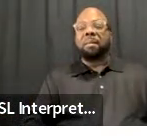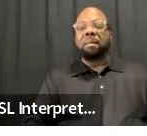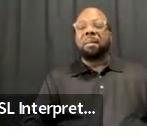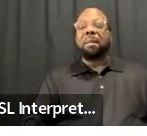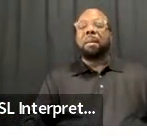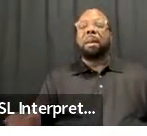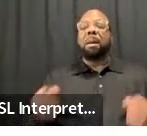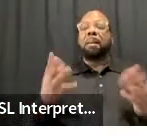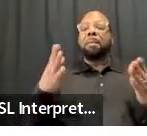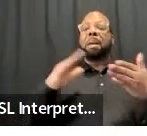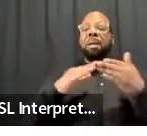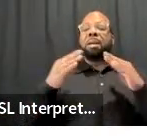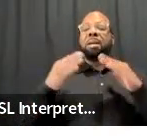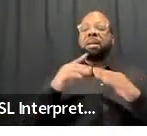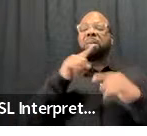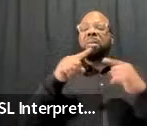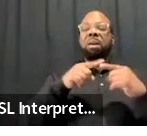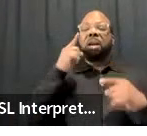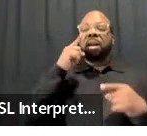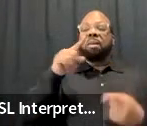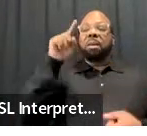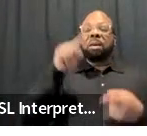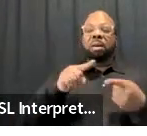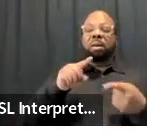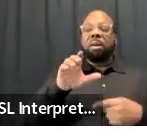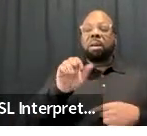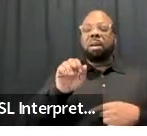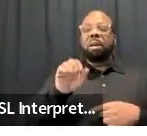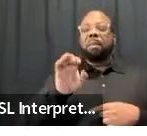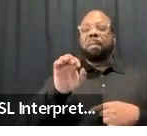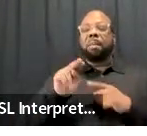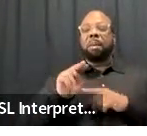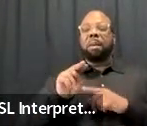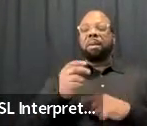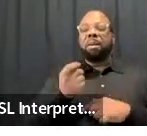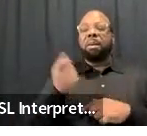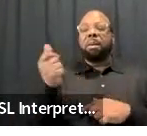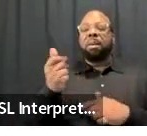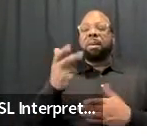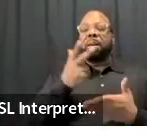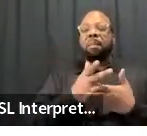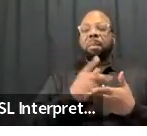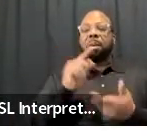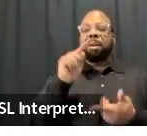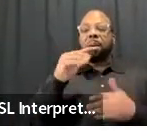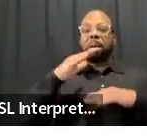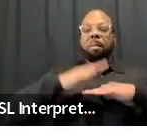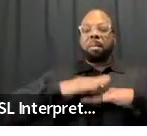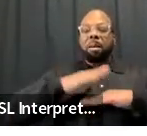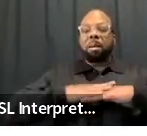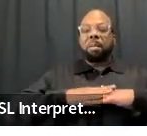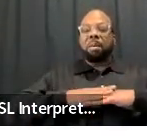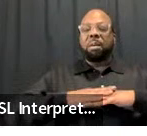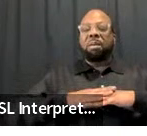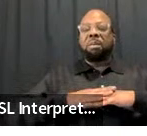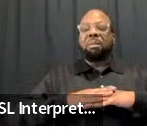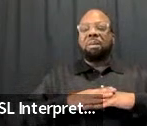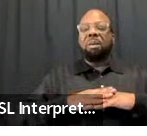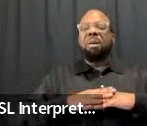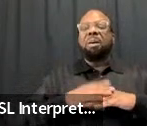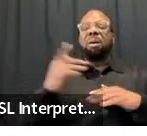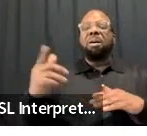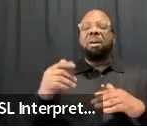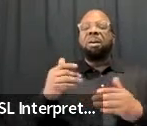the subject of decarbonization, one of the first things they look at is eliminating parking minimums. Parking minimums are well known to promote private